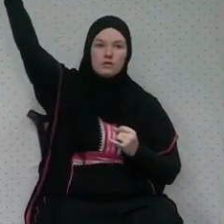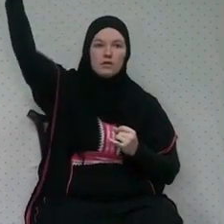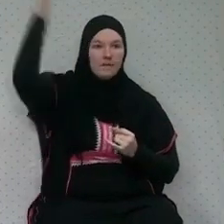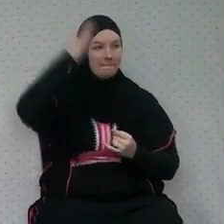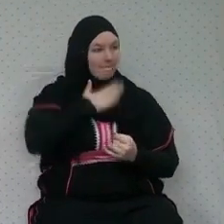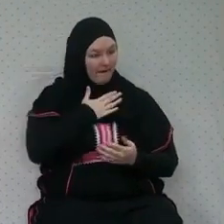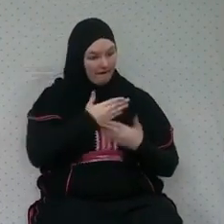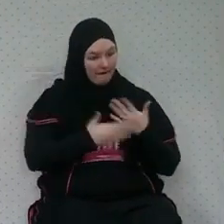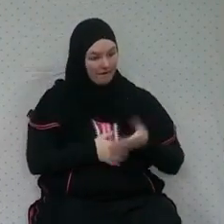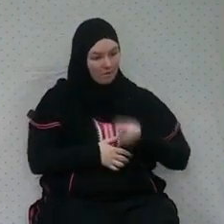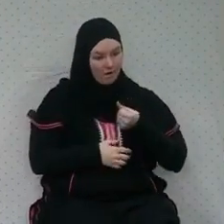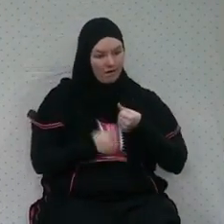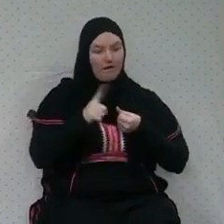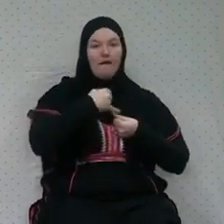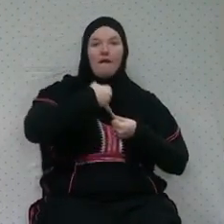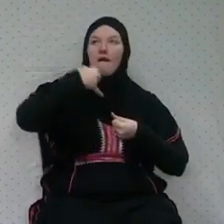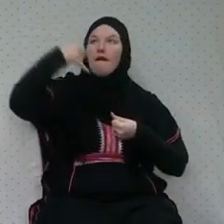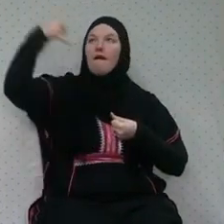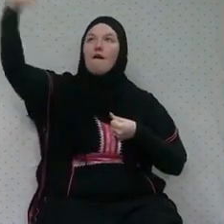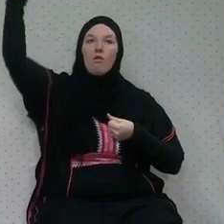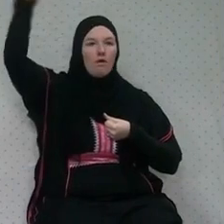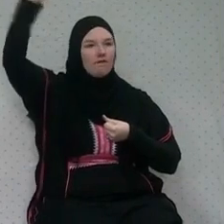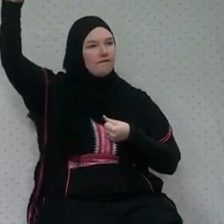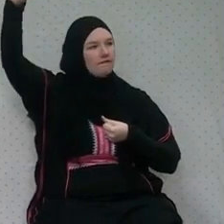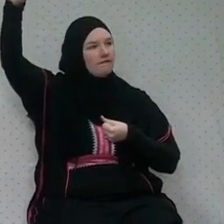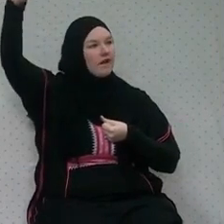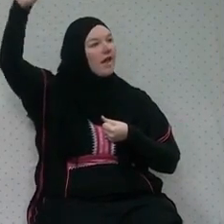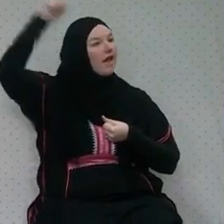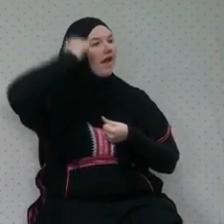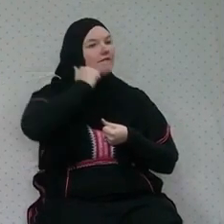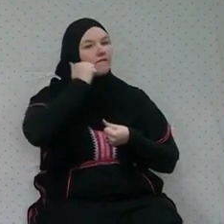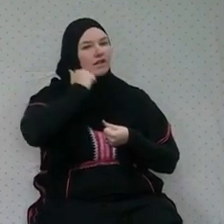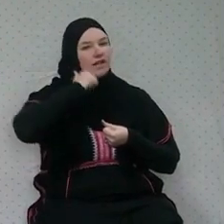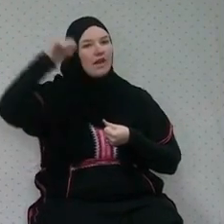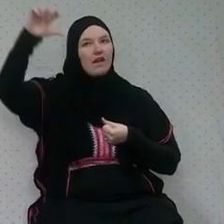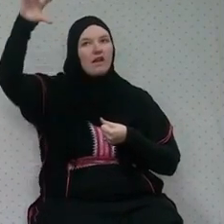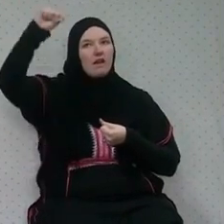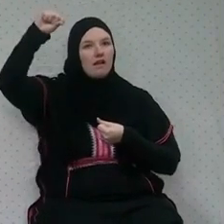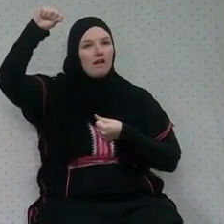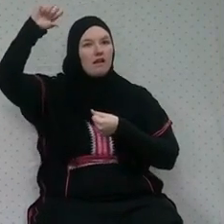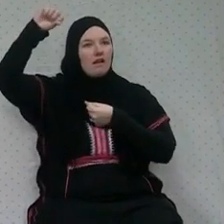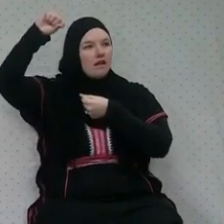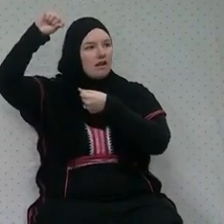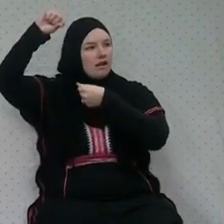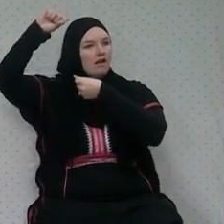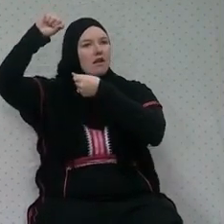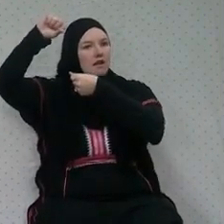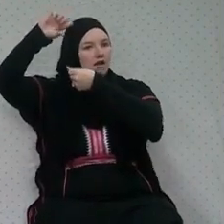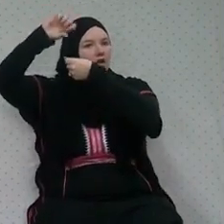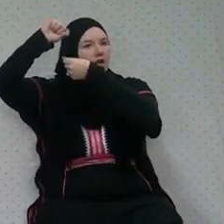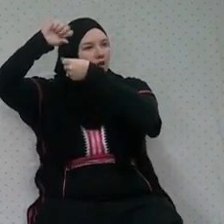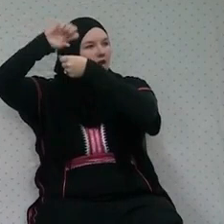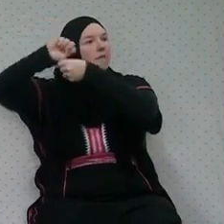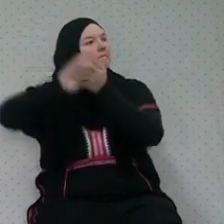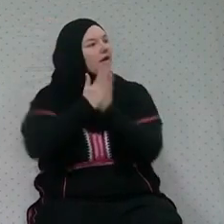shorter every day. That string of your life is getting shorter. You're getting closer to your end